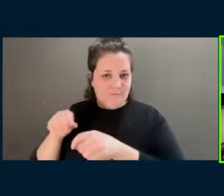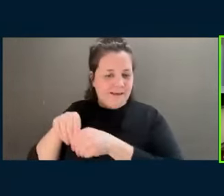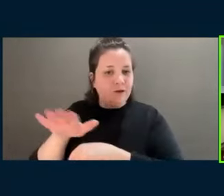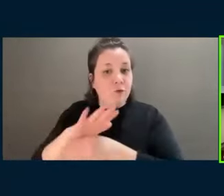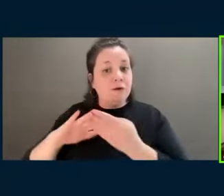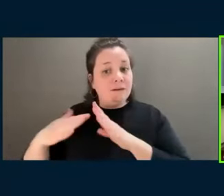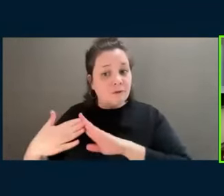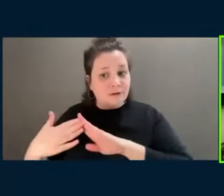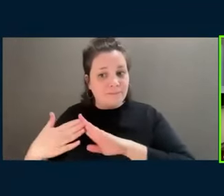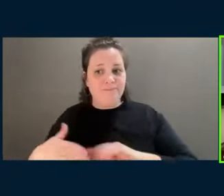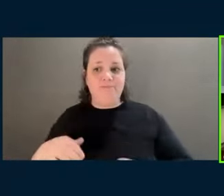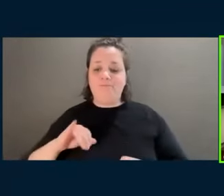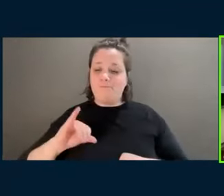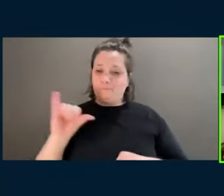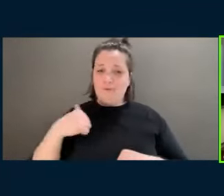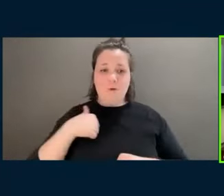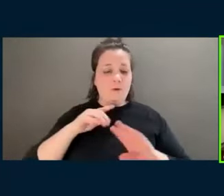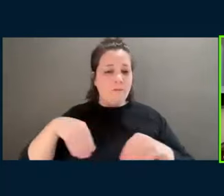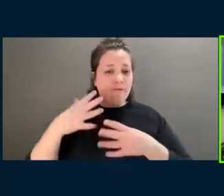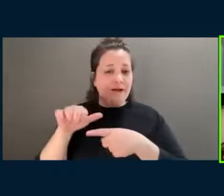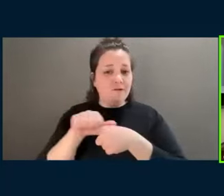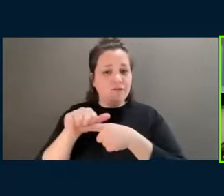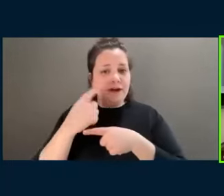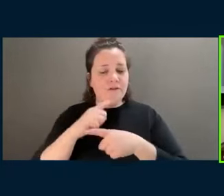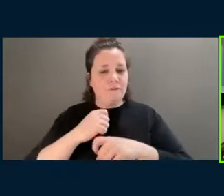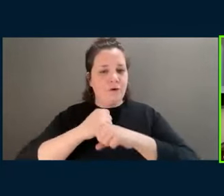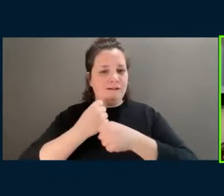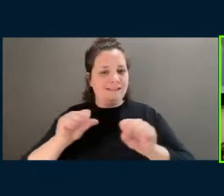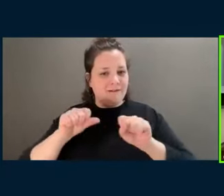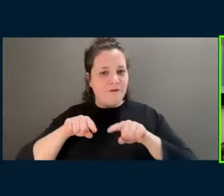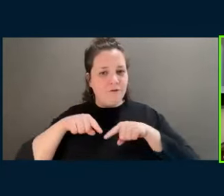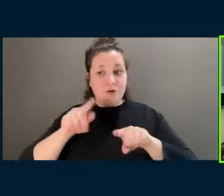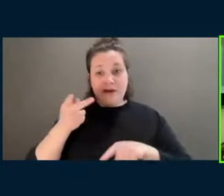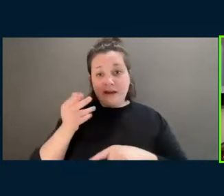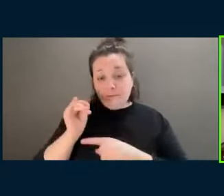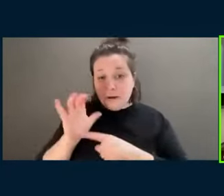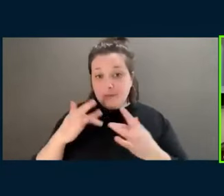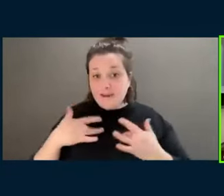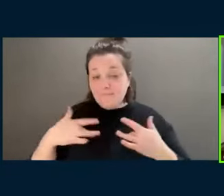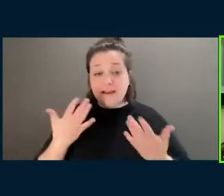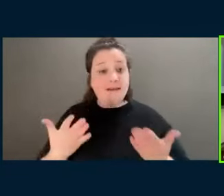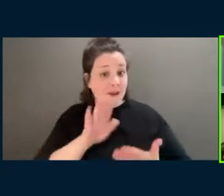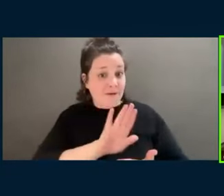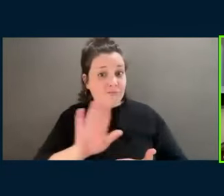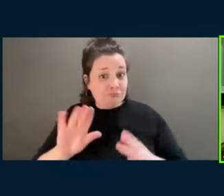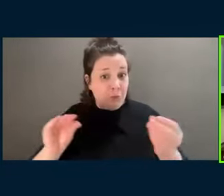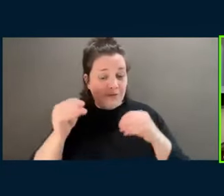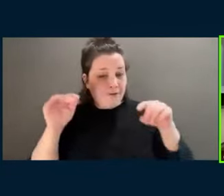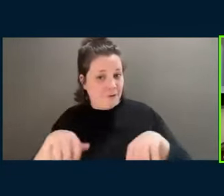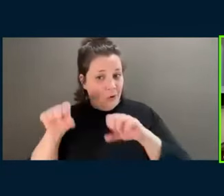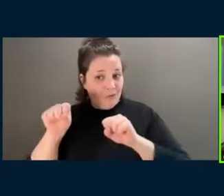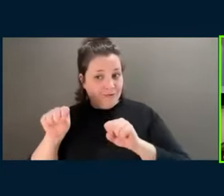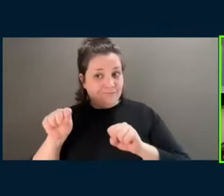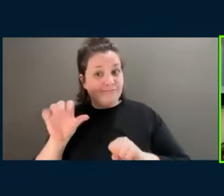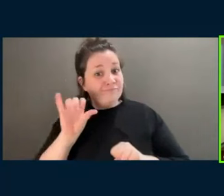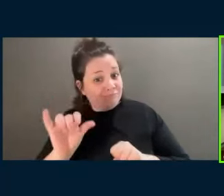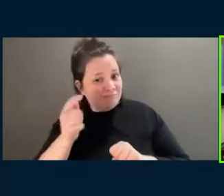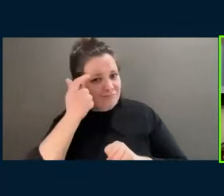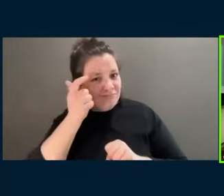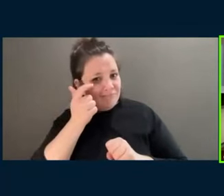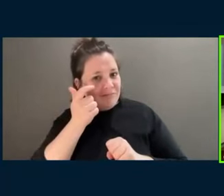communities. There are also trainings for maintaining safety during public events that you may be hosting. Surprisingly, federal